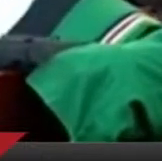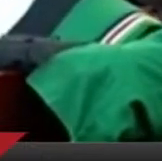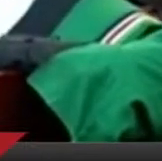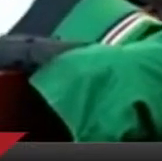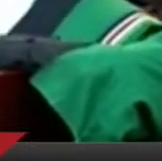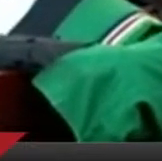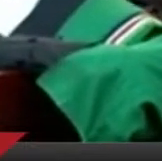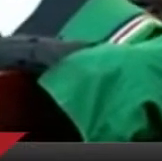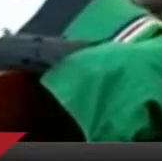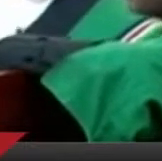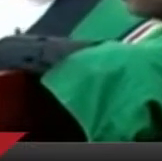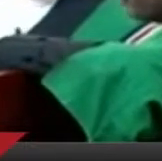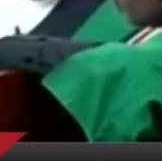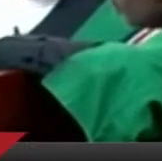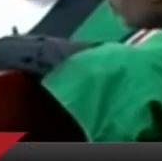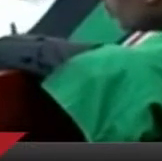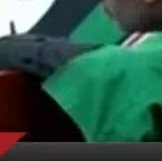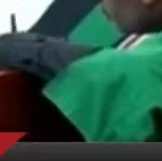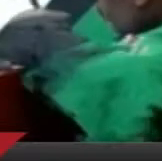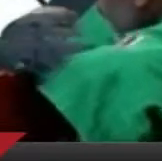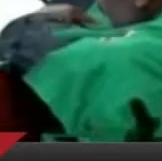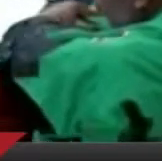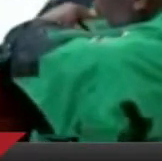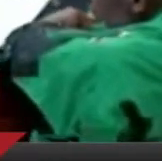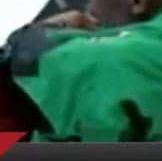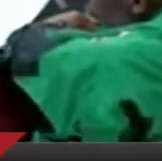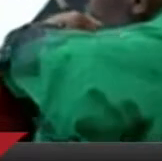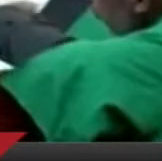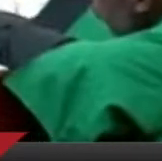Aina Moi, Langat Benjamin Kipkurui.